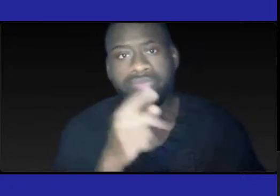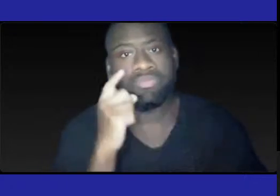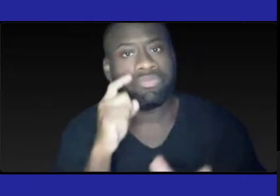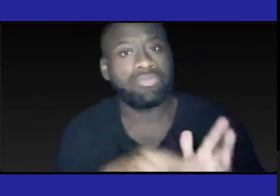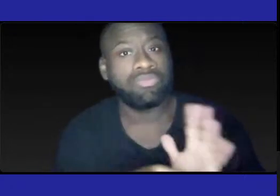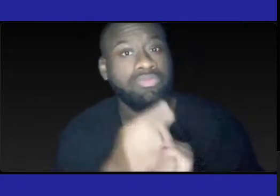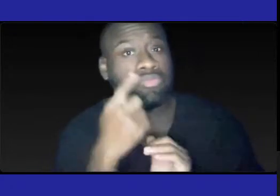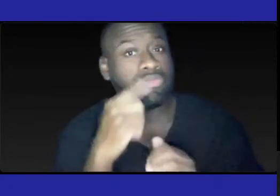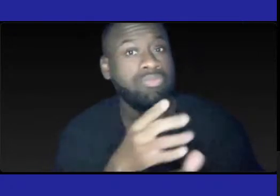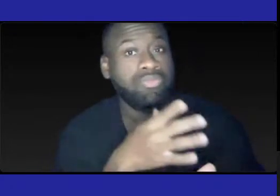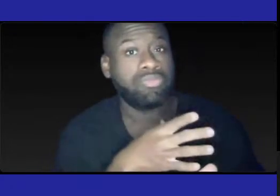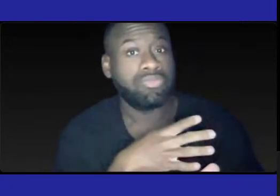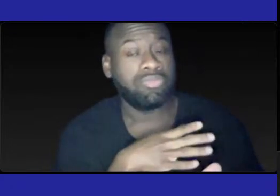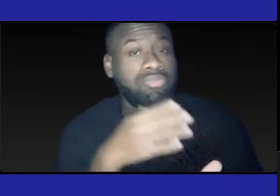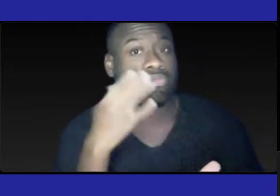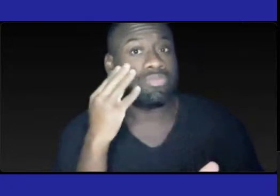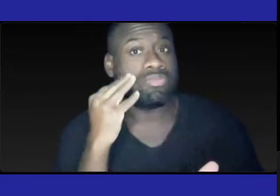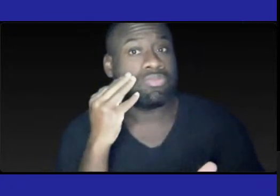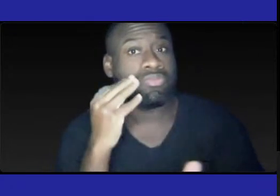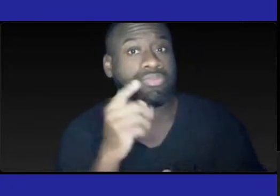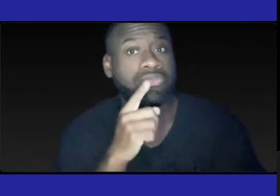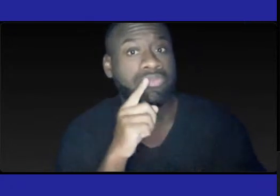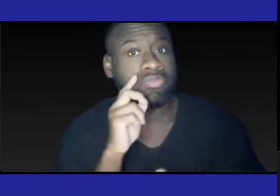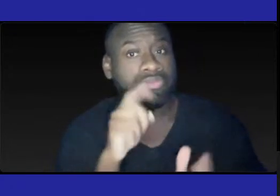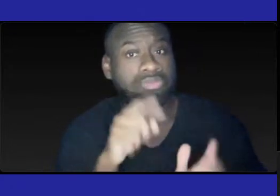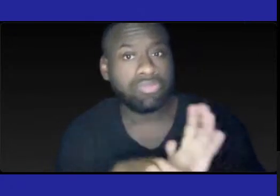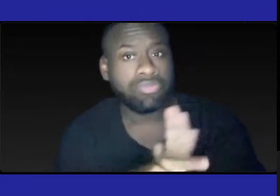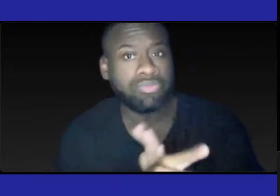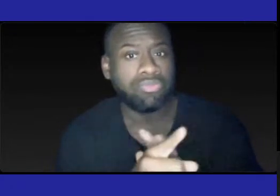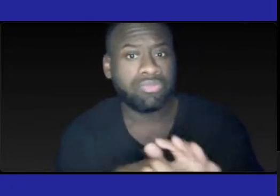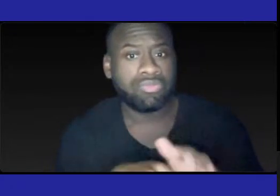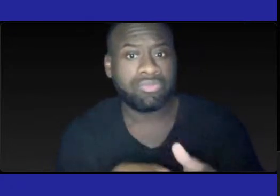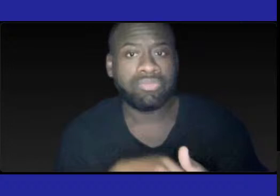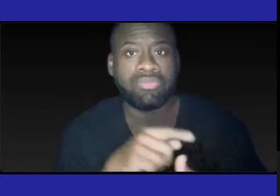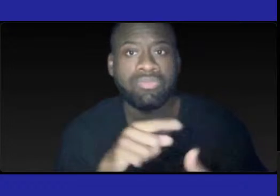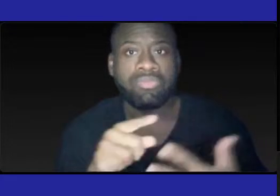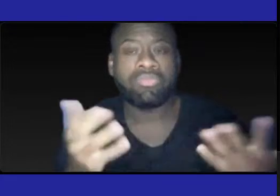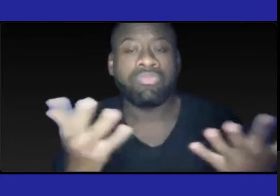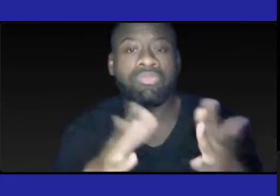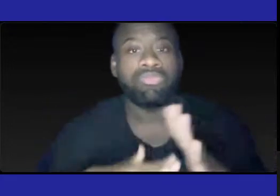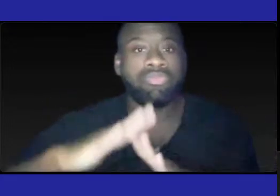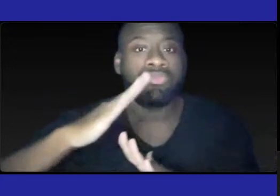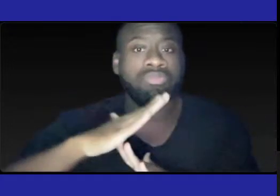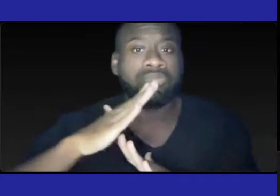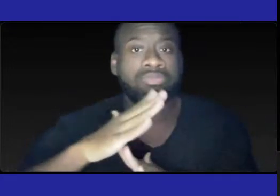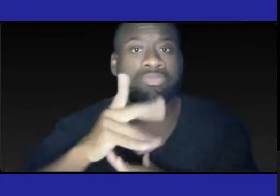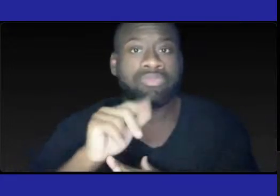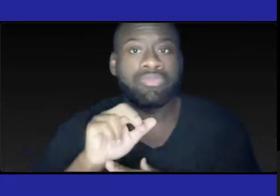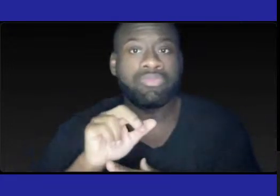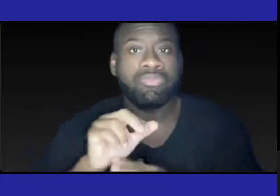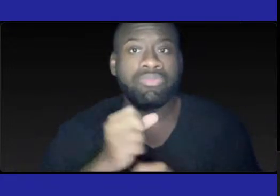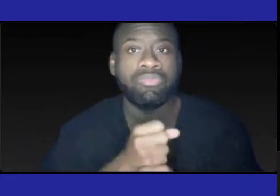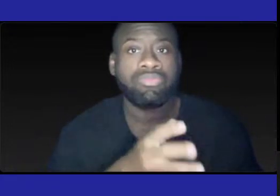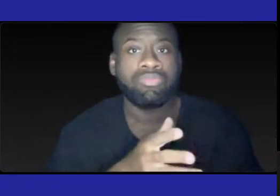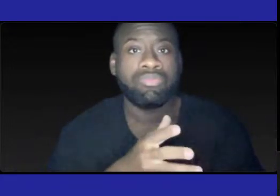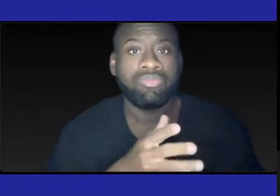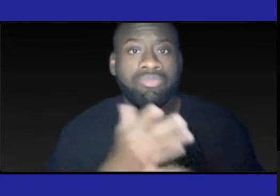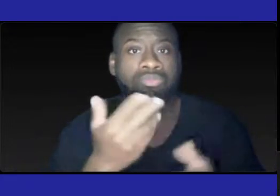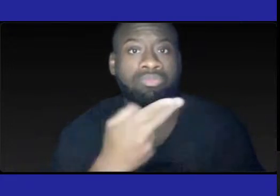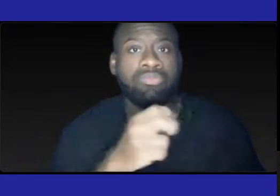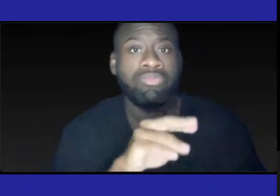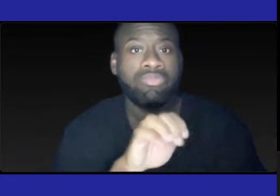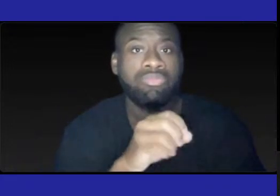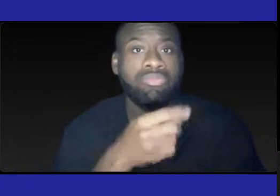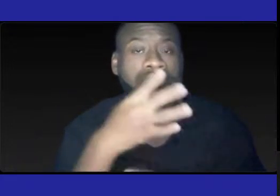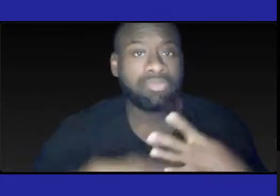birthing people, mental health conditions and hemorrhage are the top causes. When we look at